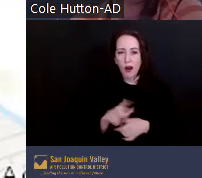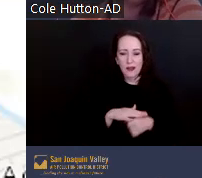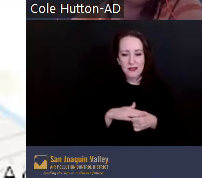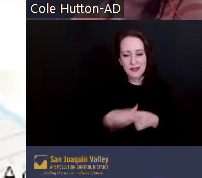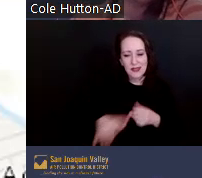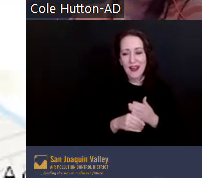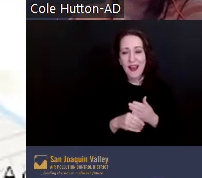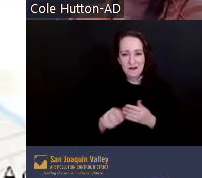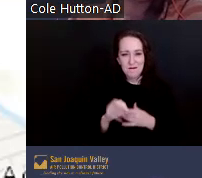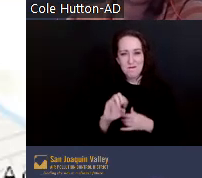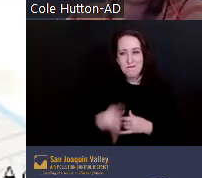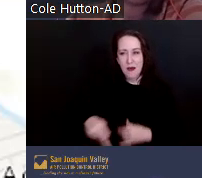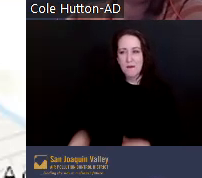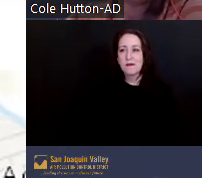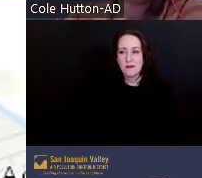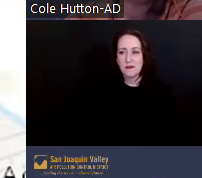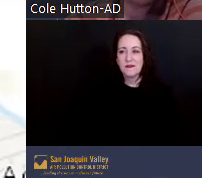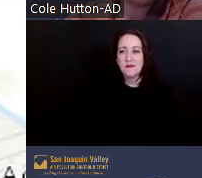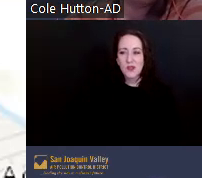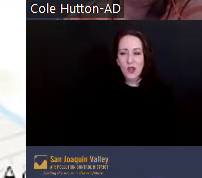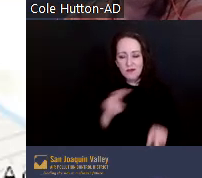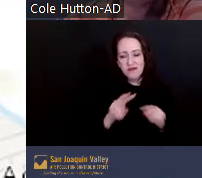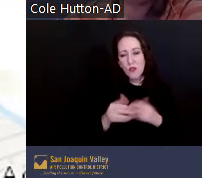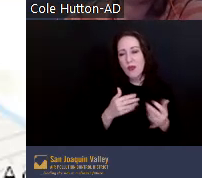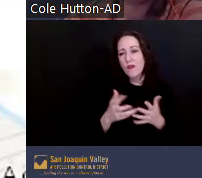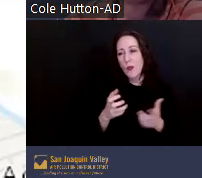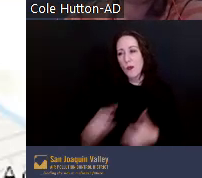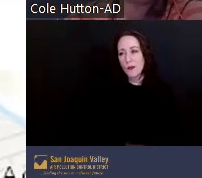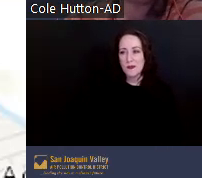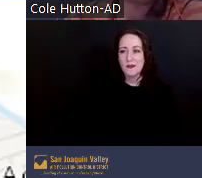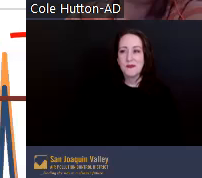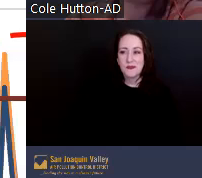map. So you can check that out whenever you like.